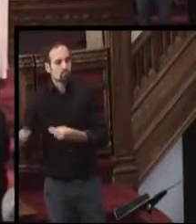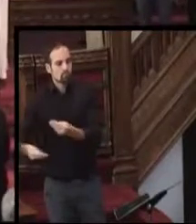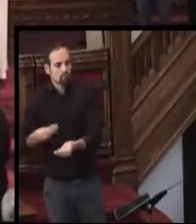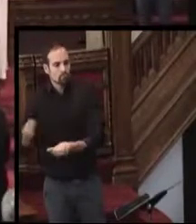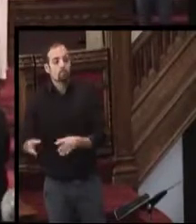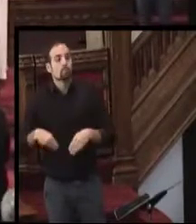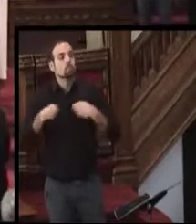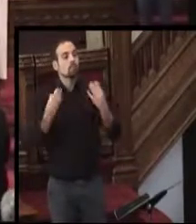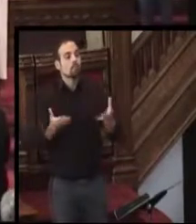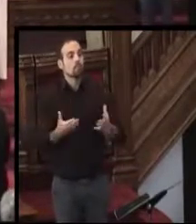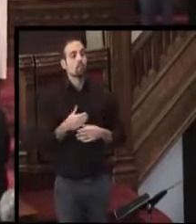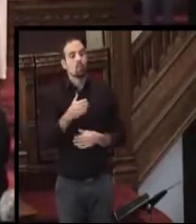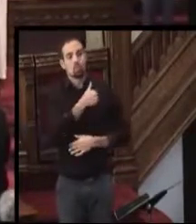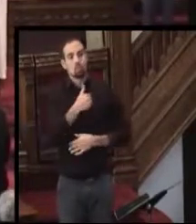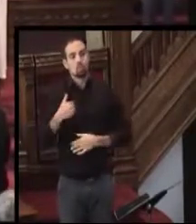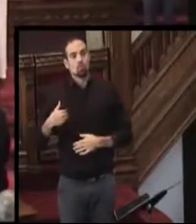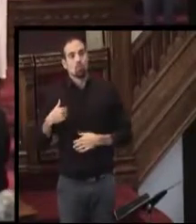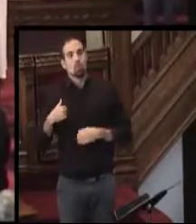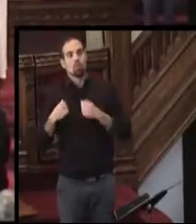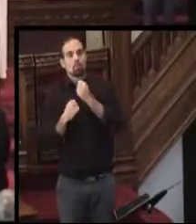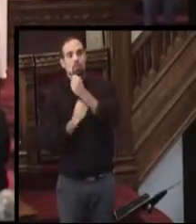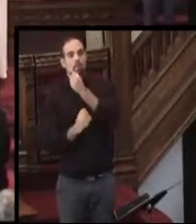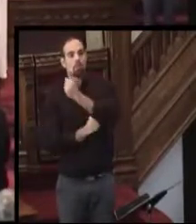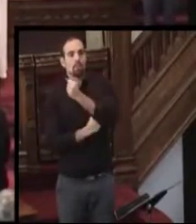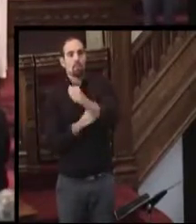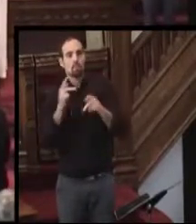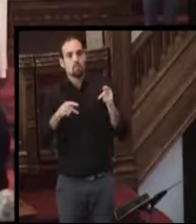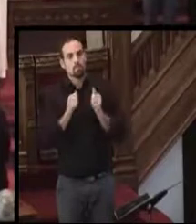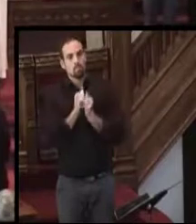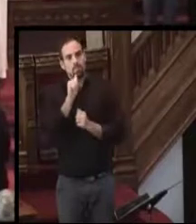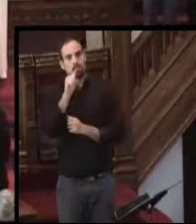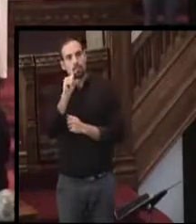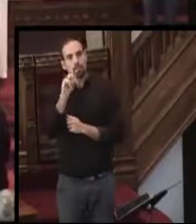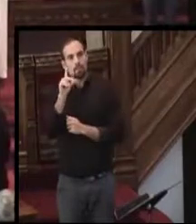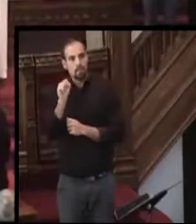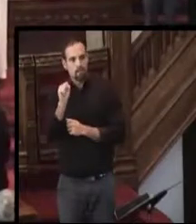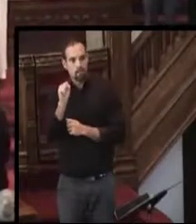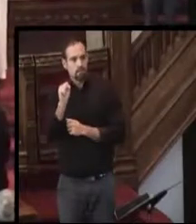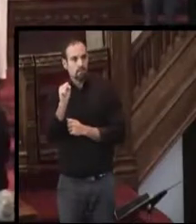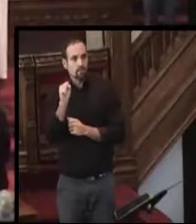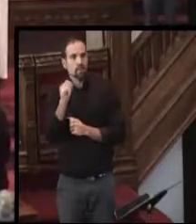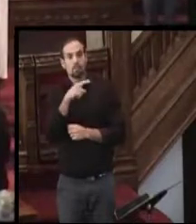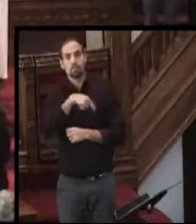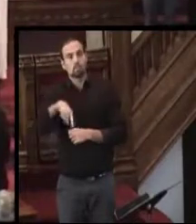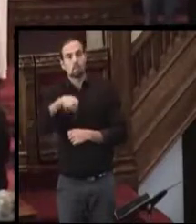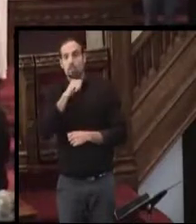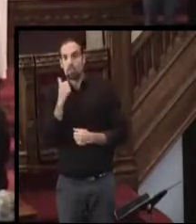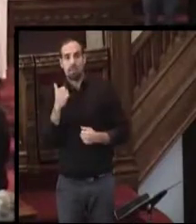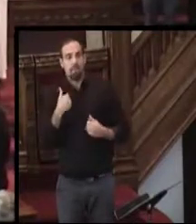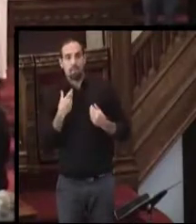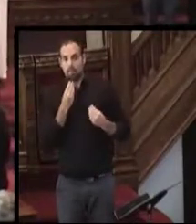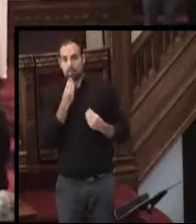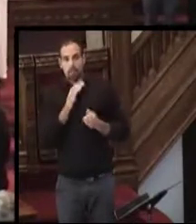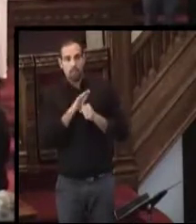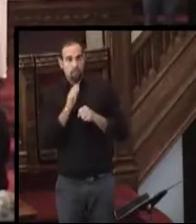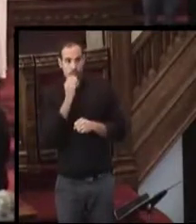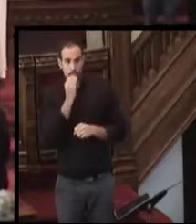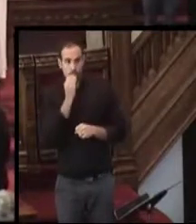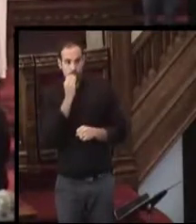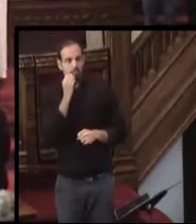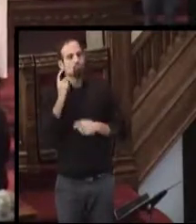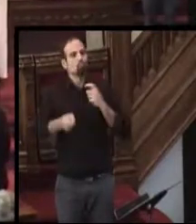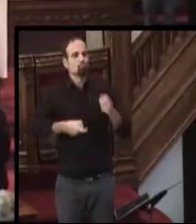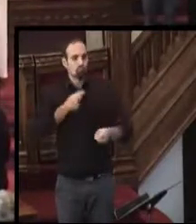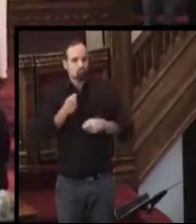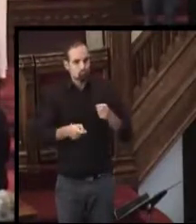AIDS Foundation for their support for people who don't have enough food. And if you are concerned about the issue of hunger and